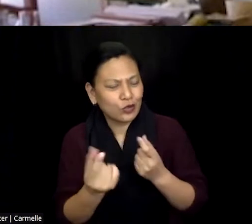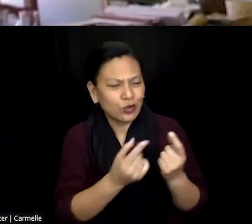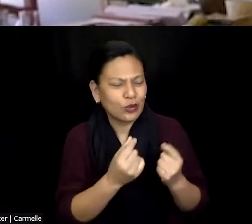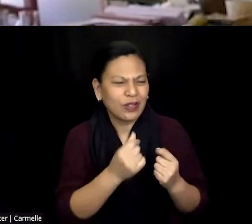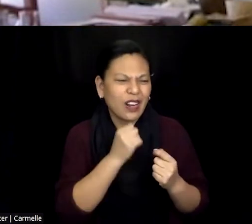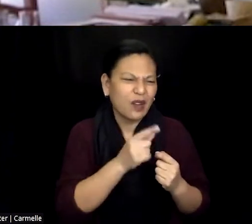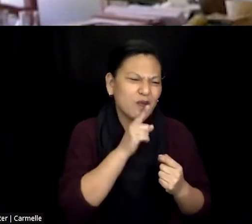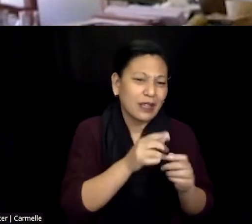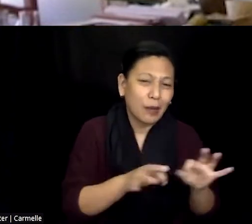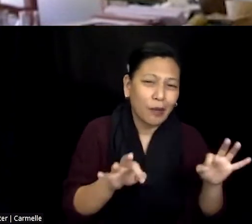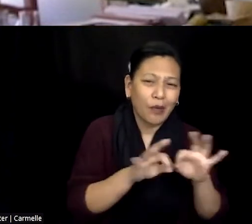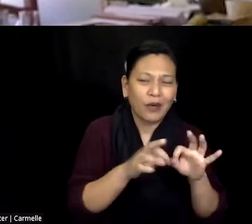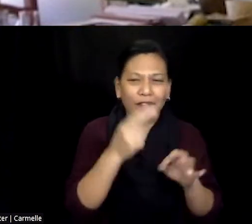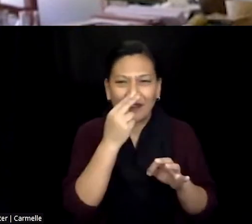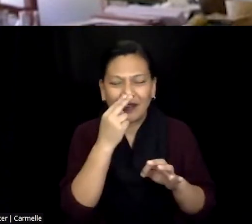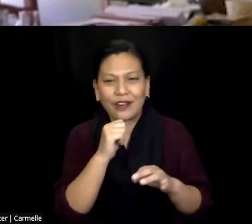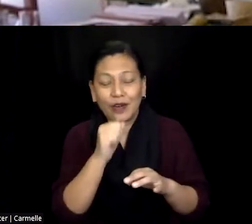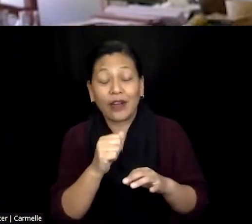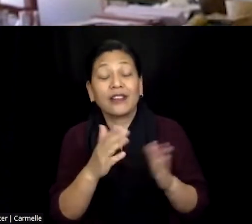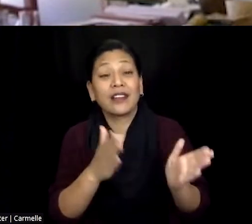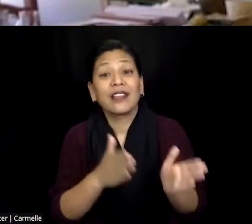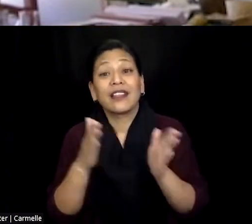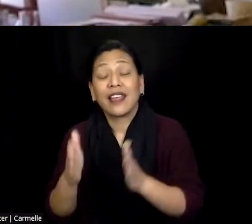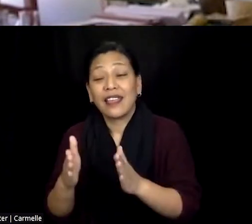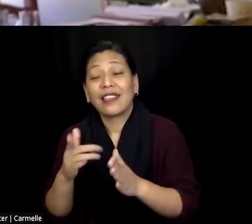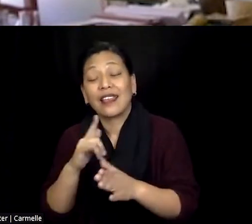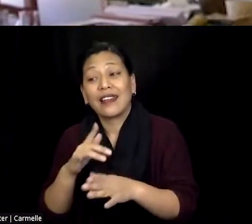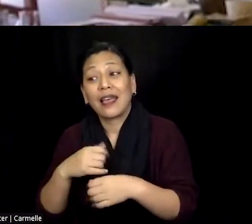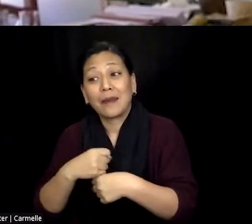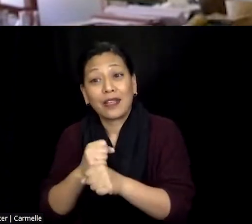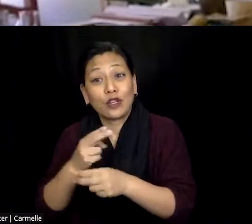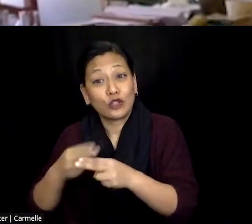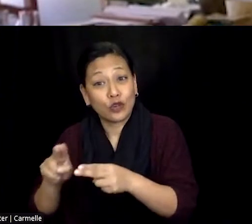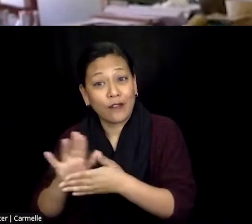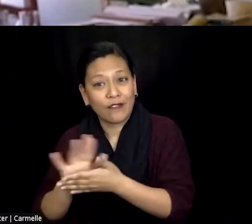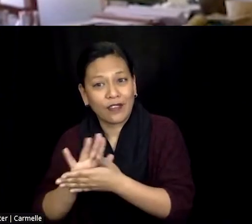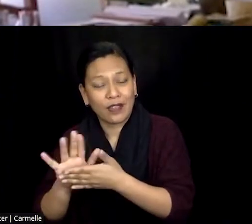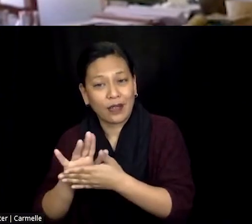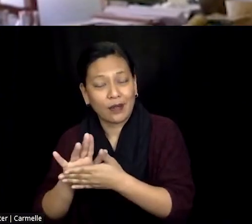it wasn't really that important. And then I made a short film that I acted in. I'm not an actor. I